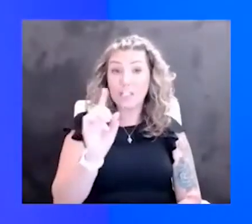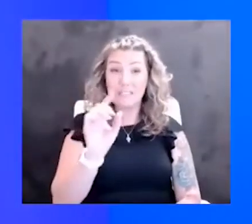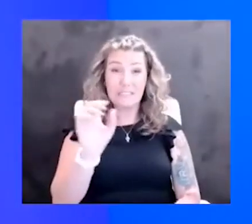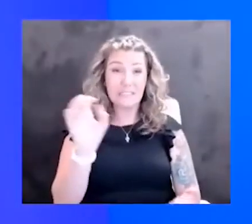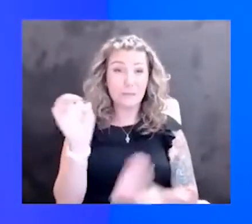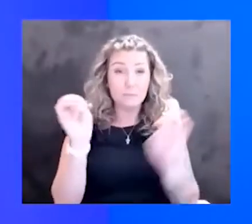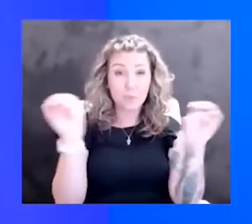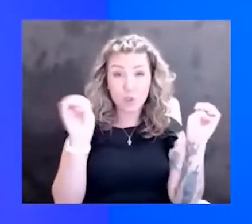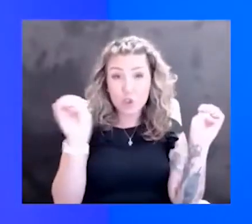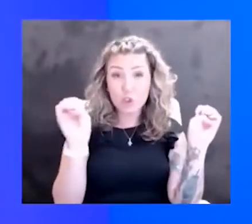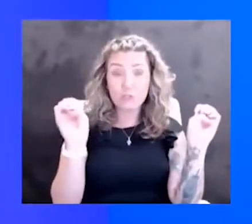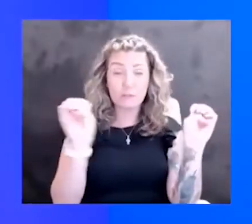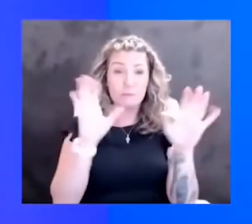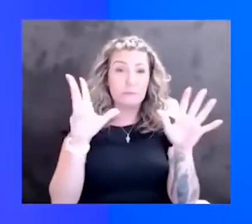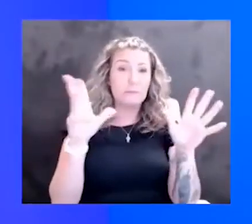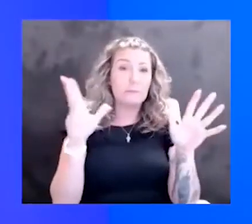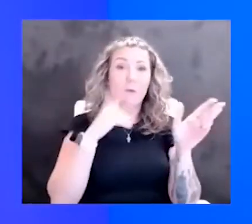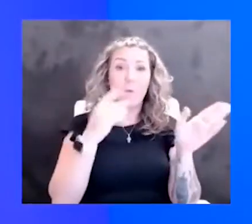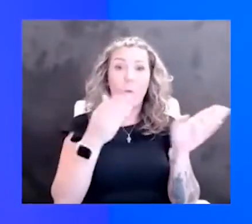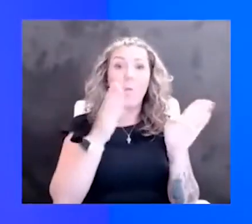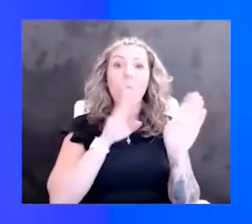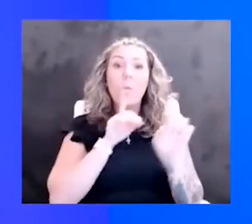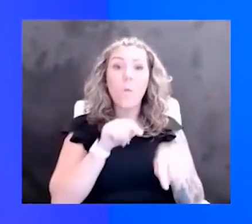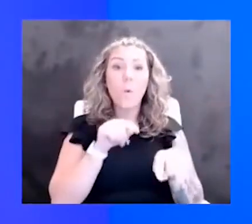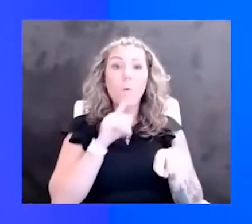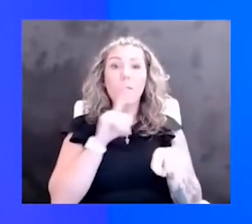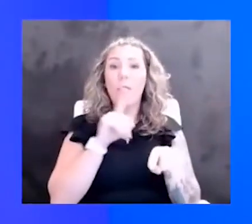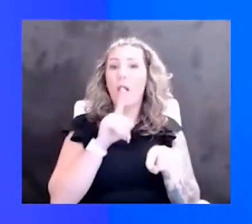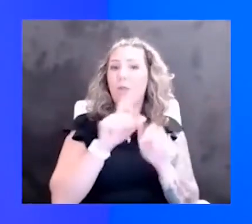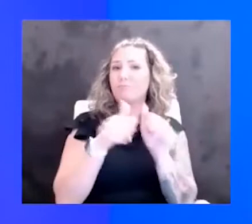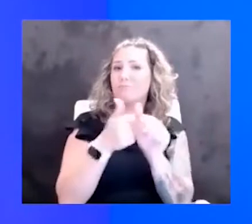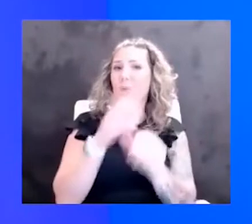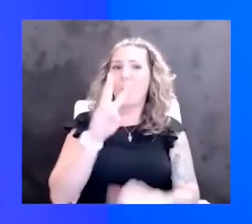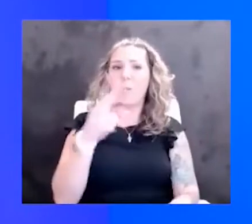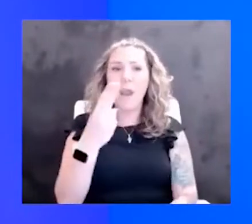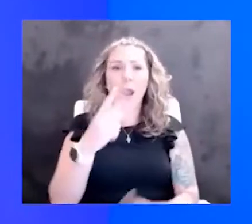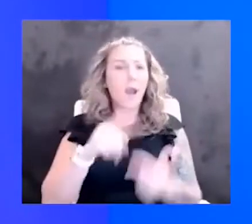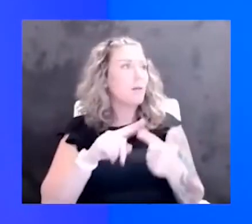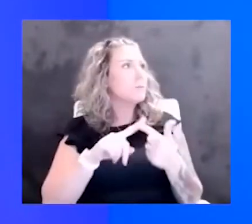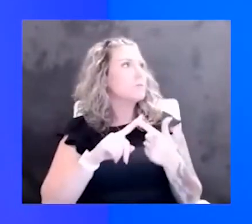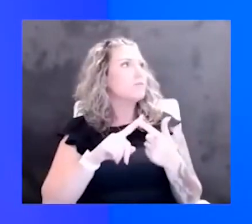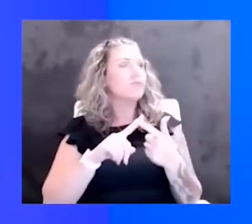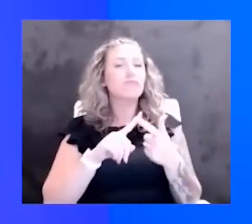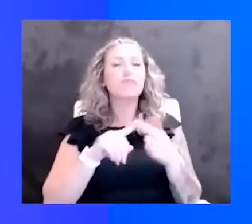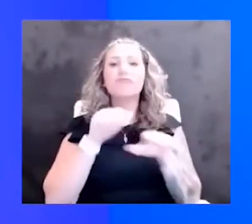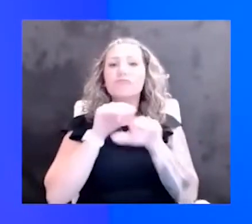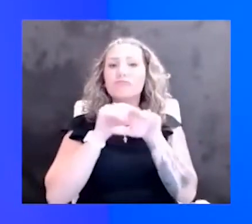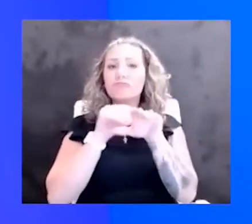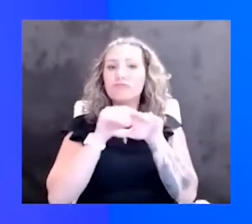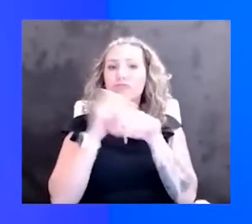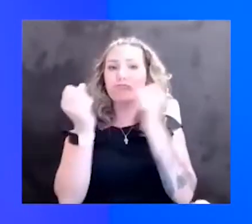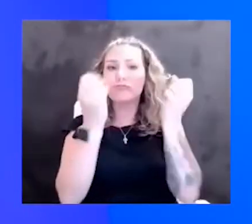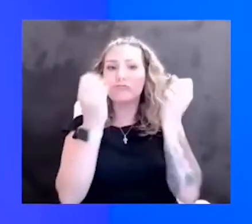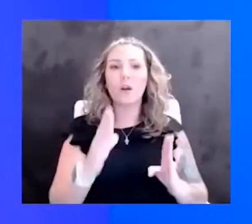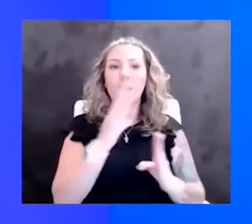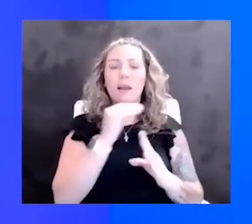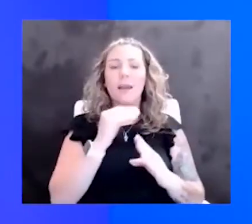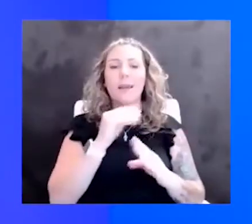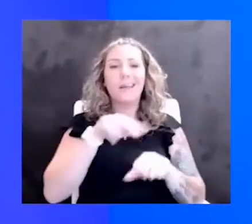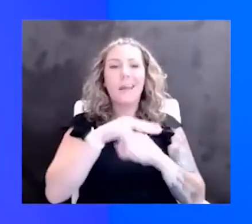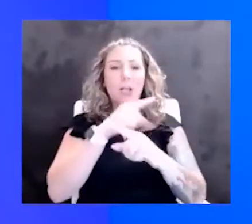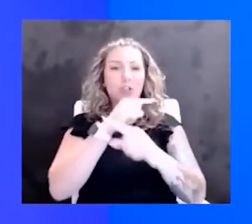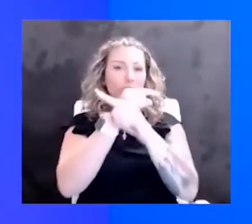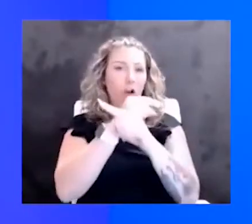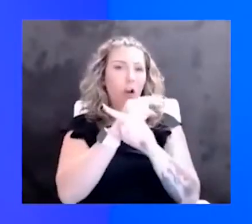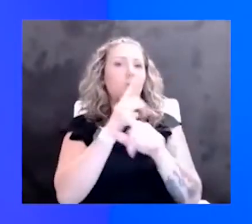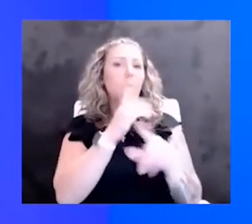that are kind of behind the scenes, like warehousing. We have truck drivers. It will take away our National Guard troops, Air and Army,